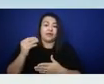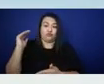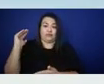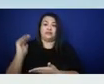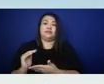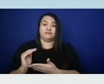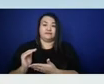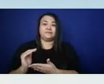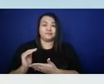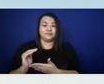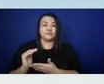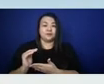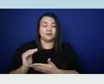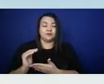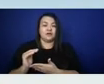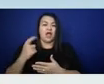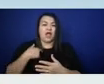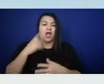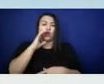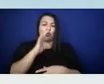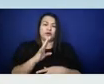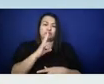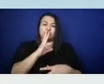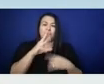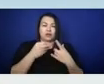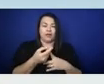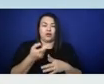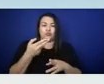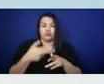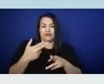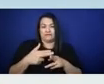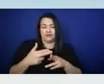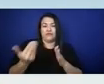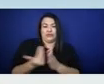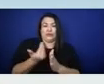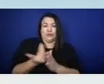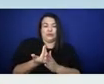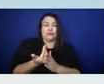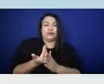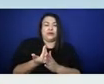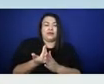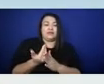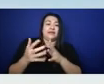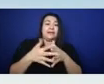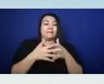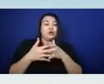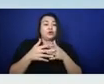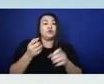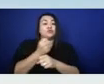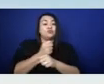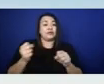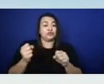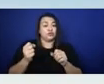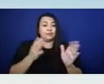to America's small businesses and other eligible entities. There are other entities that are eligible for assistance